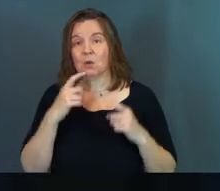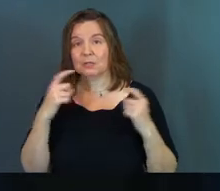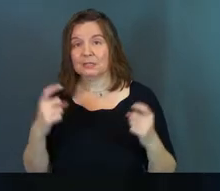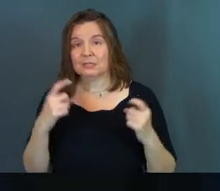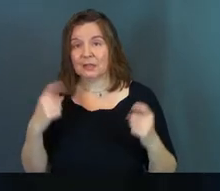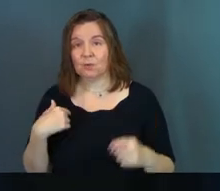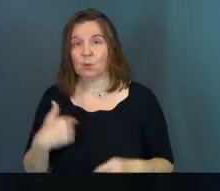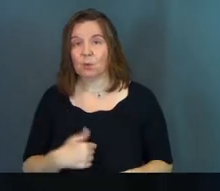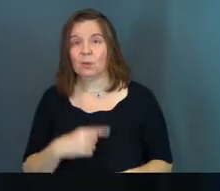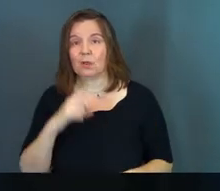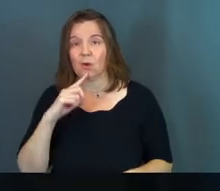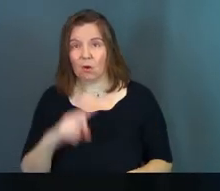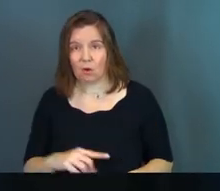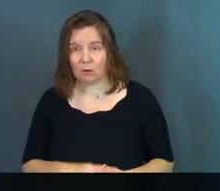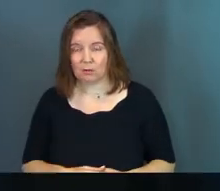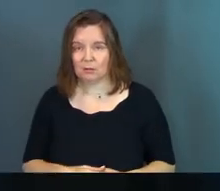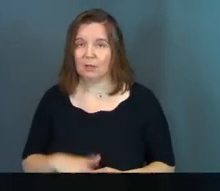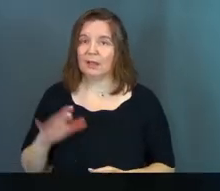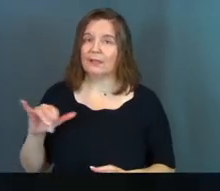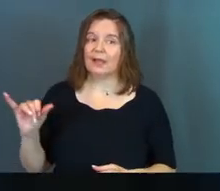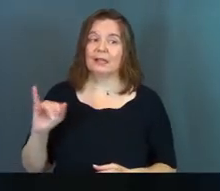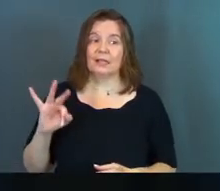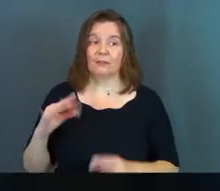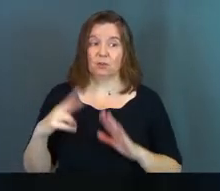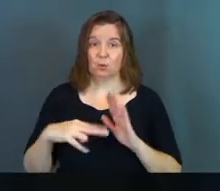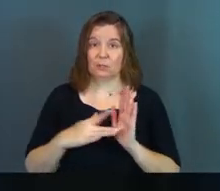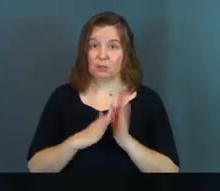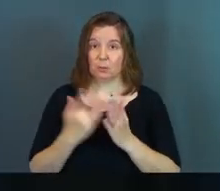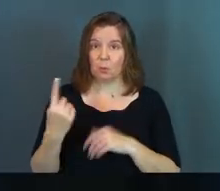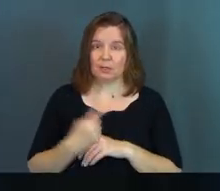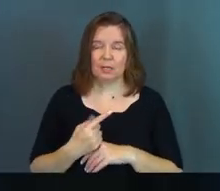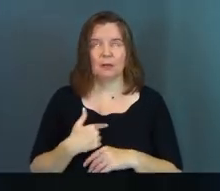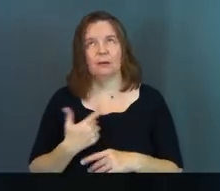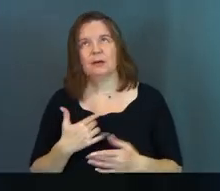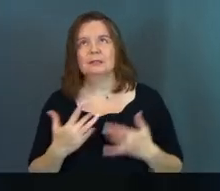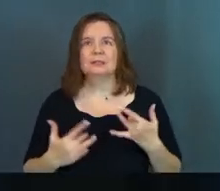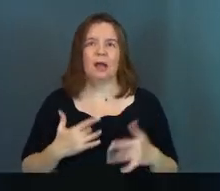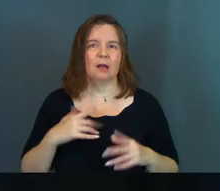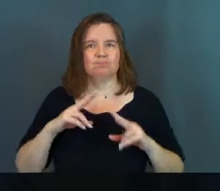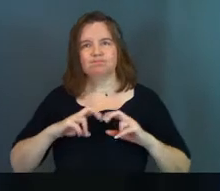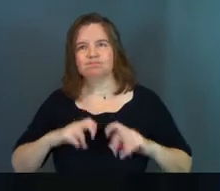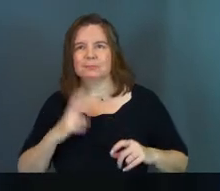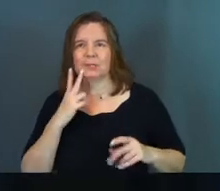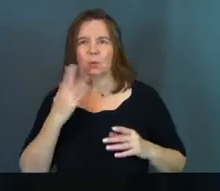sinful we are. That's like, if you're reading Scripture one day and you're like, oh, I'm just so excited